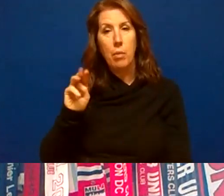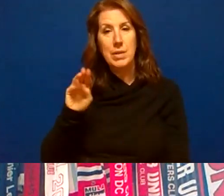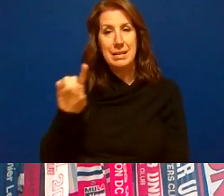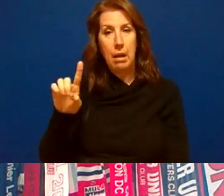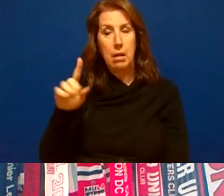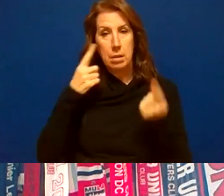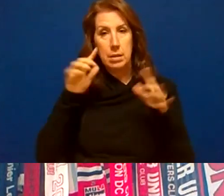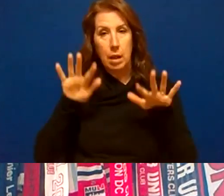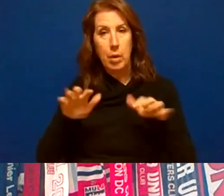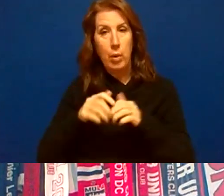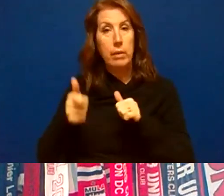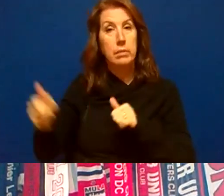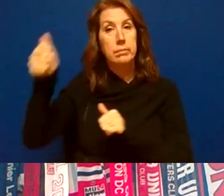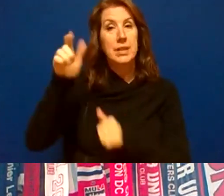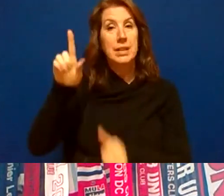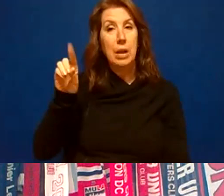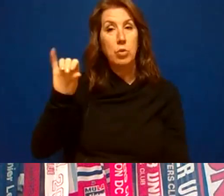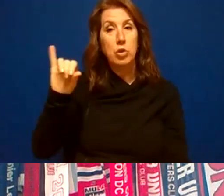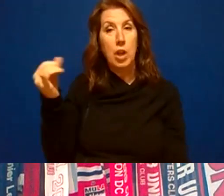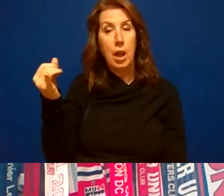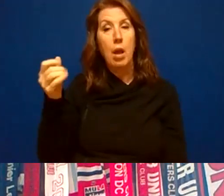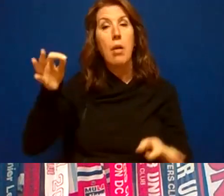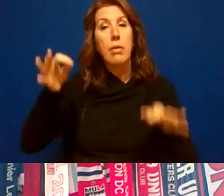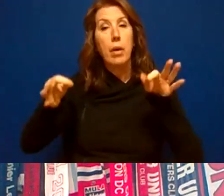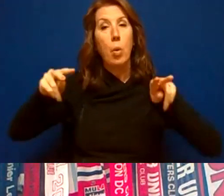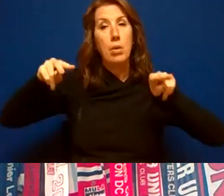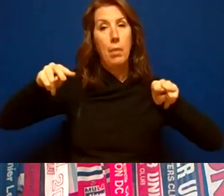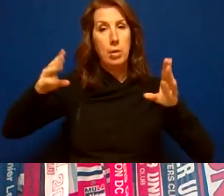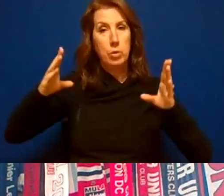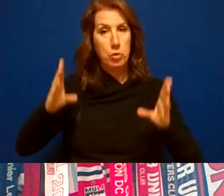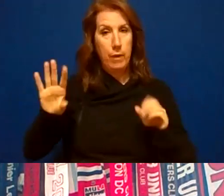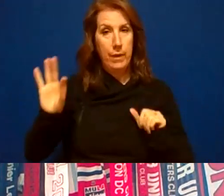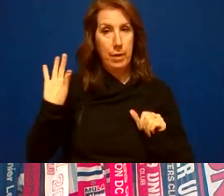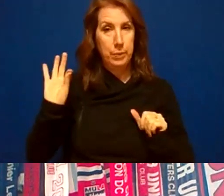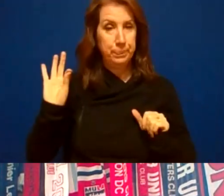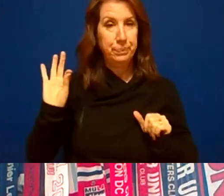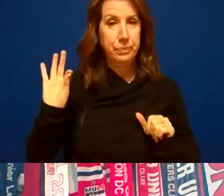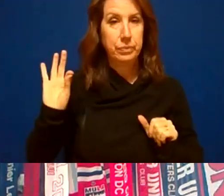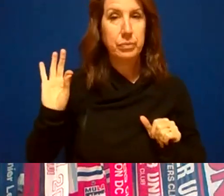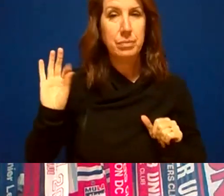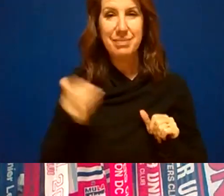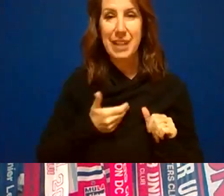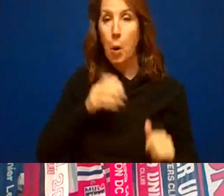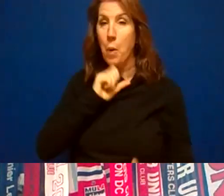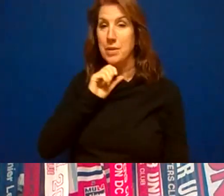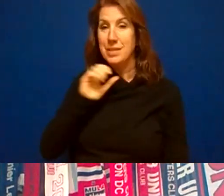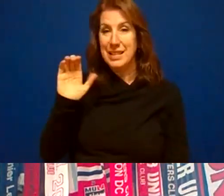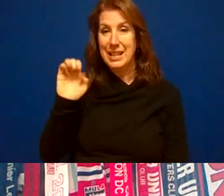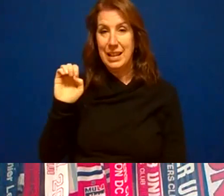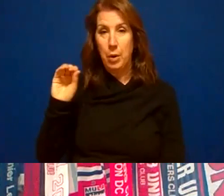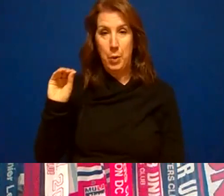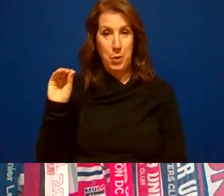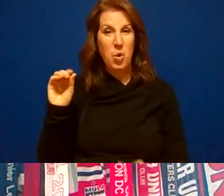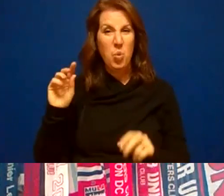of the things that the court monitor found there, who's our old CEO at the Bazelon Center, was the court